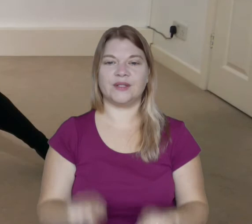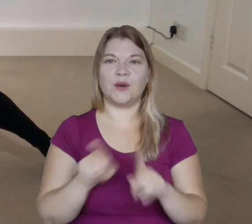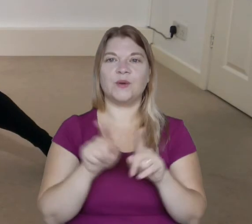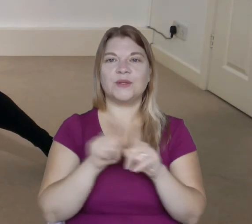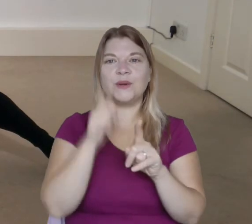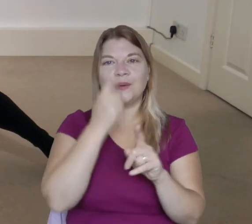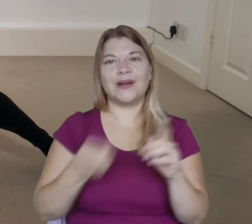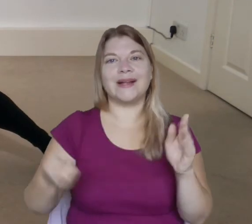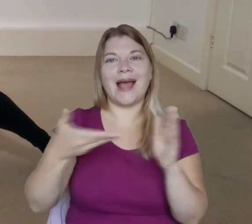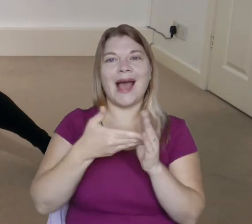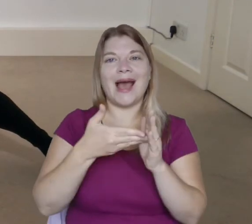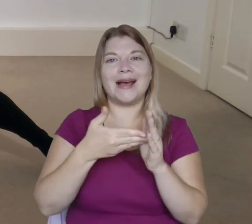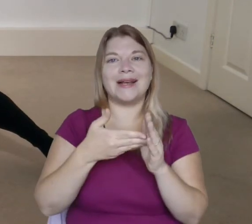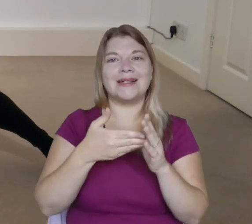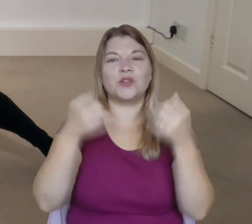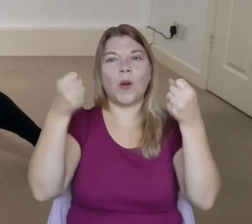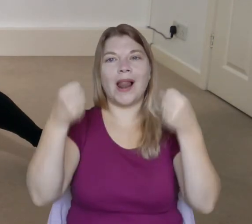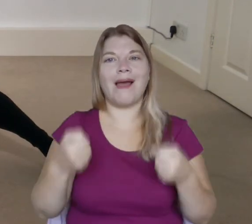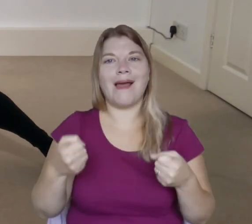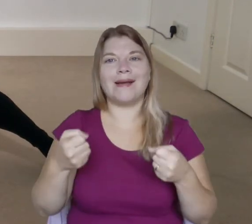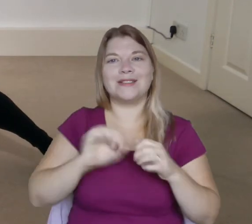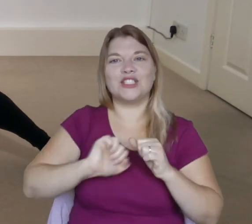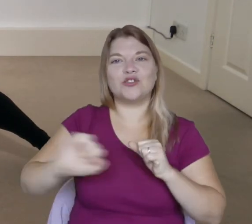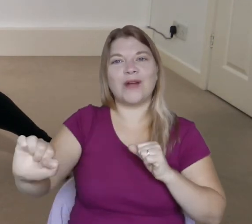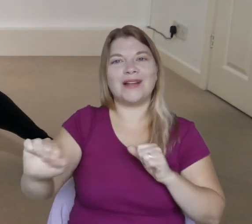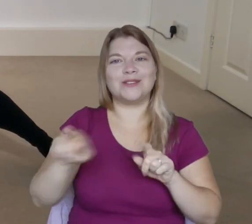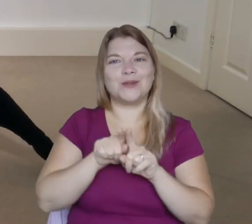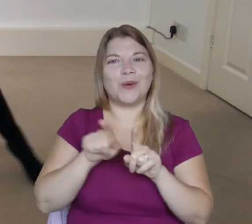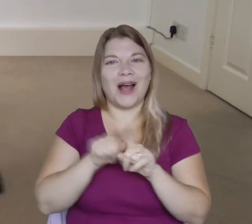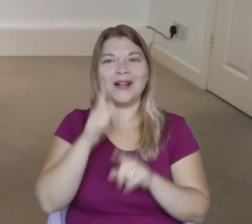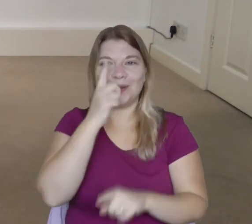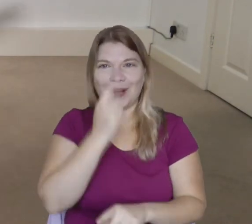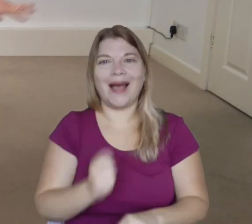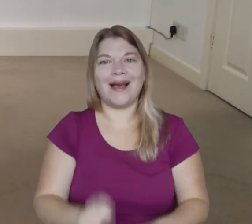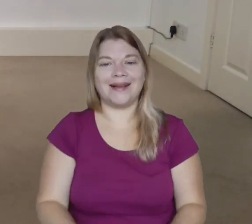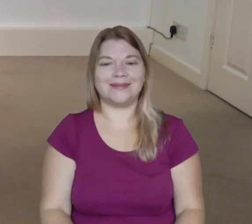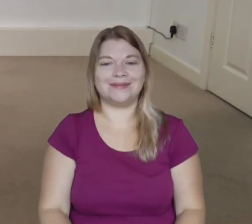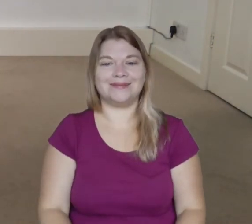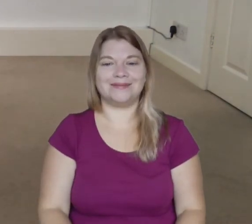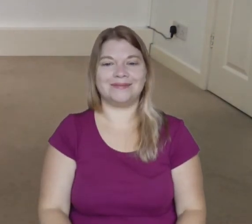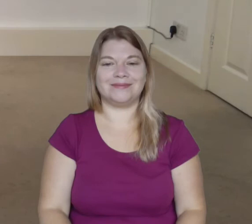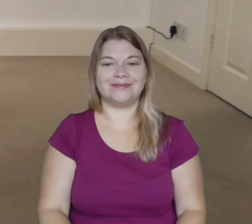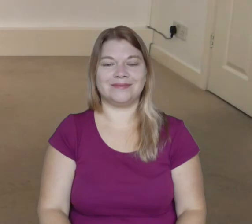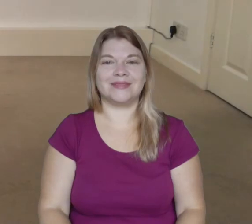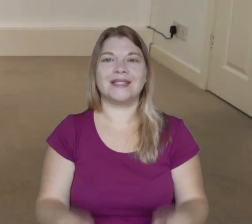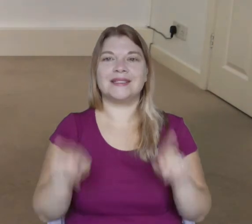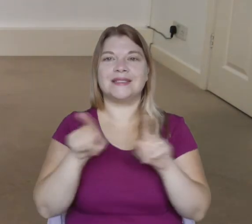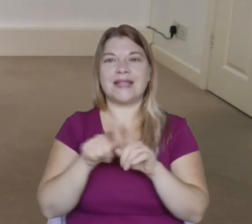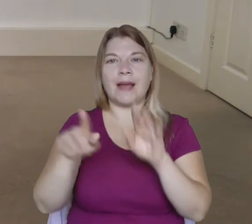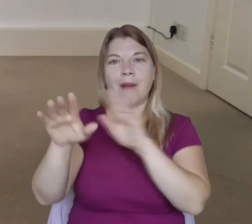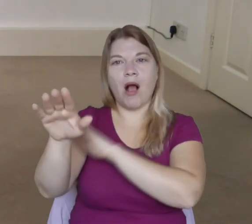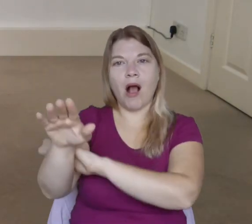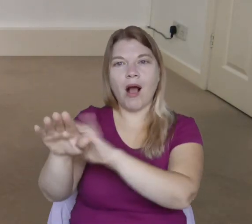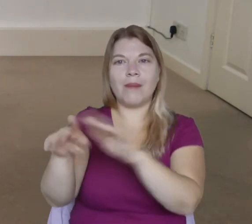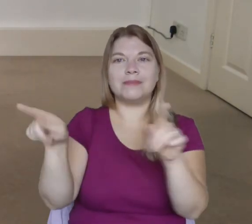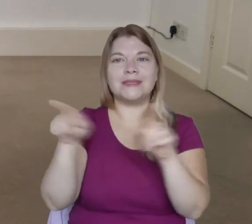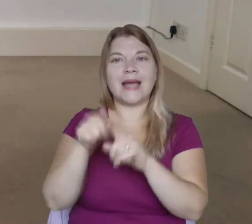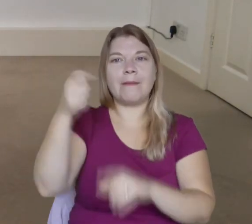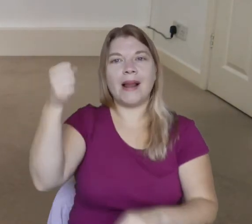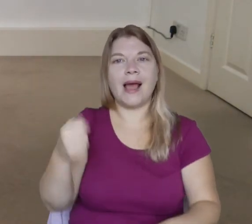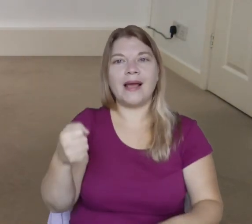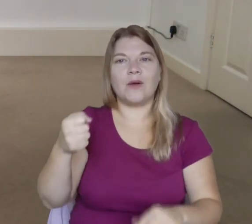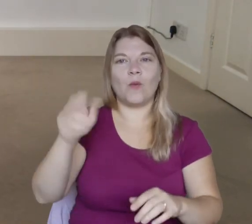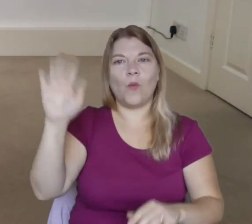in a stretch of the leg out to the side as you take that arm over the head. Same arm as leg, wave and